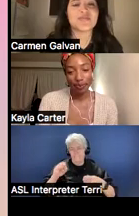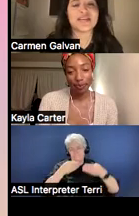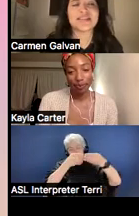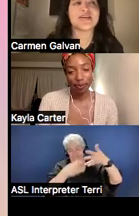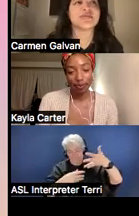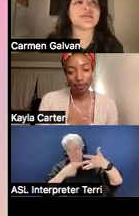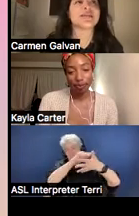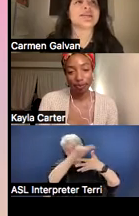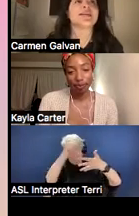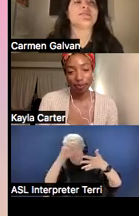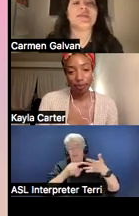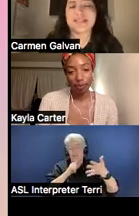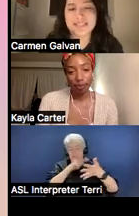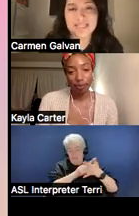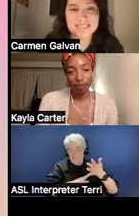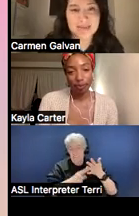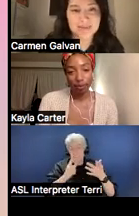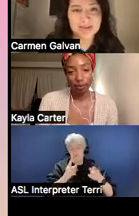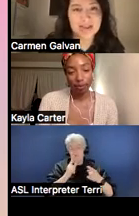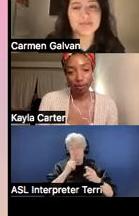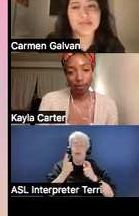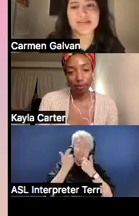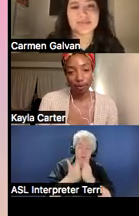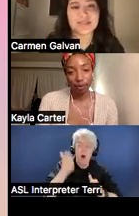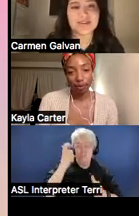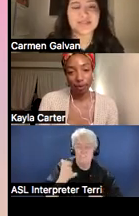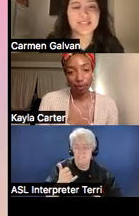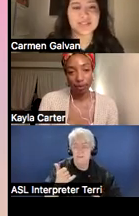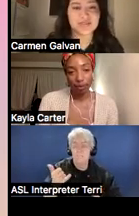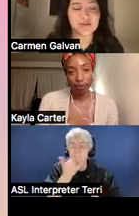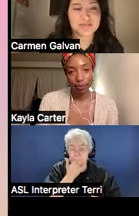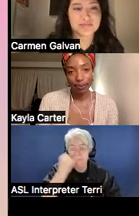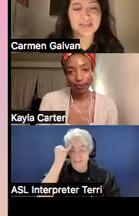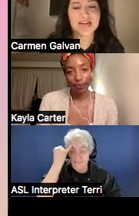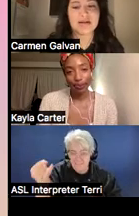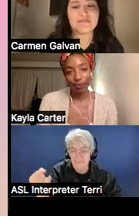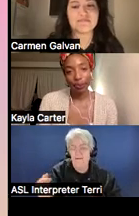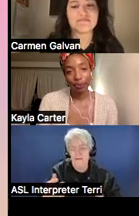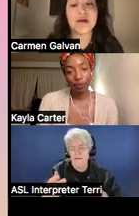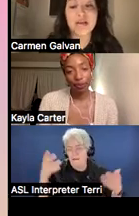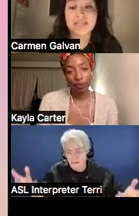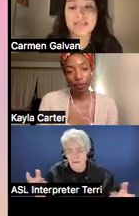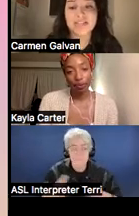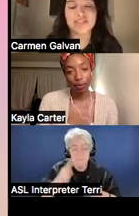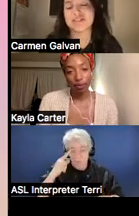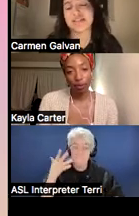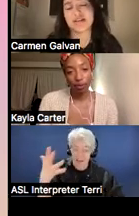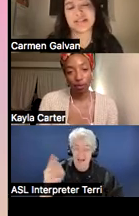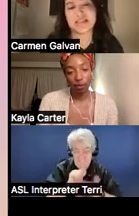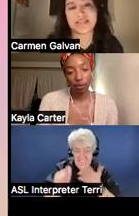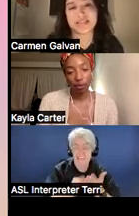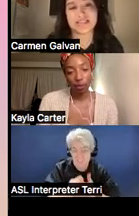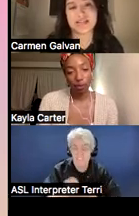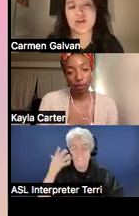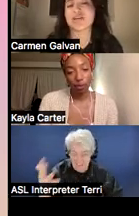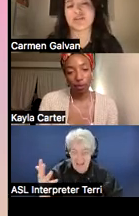most pervasive myths that is out there. Everybody hears about the five stages of grief. But it actually turns out that